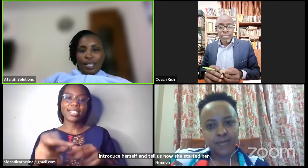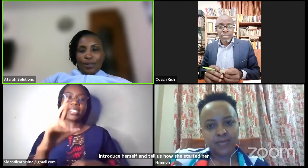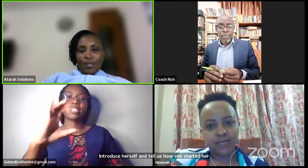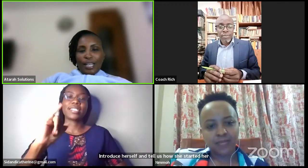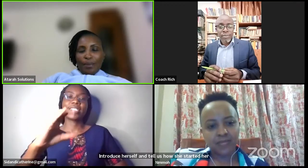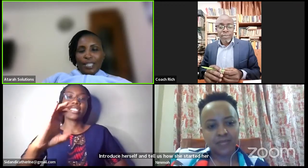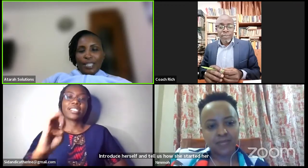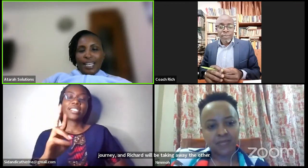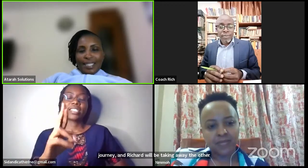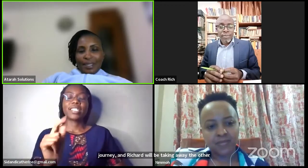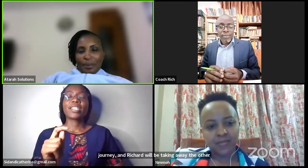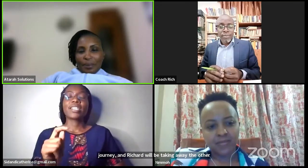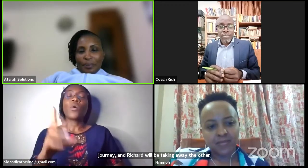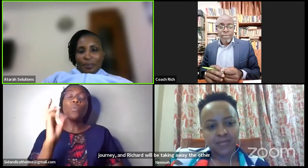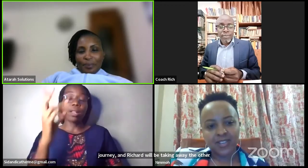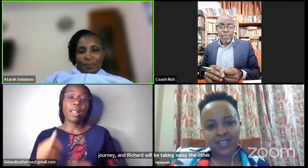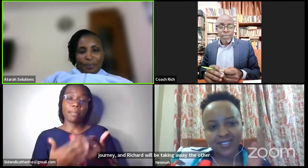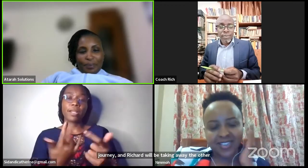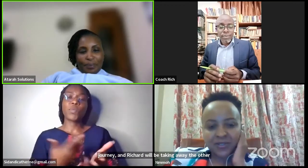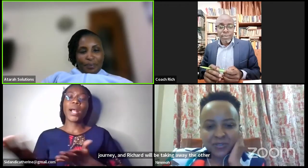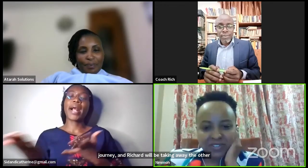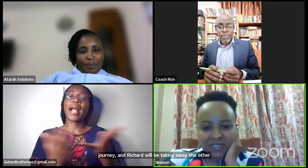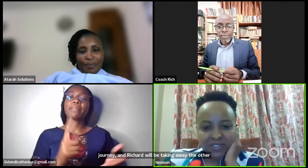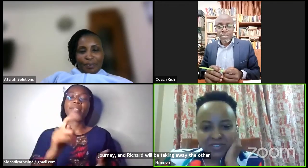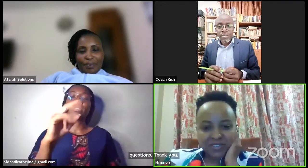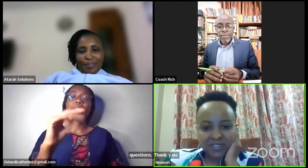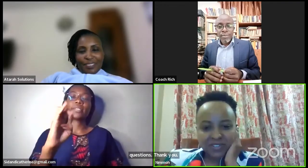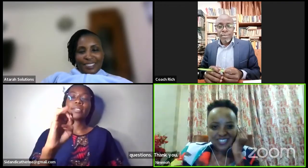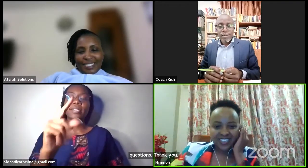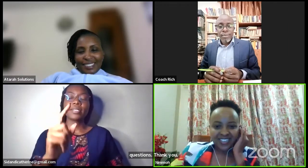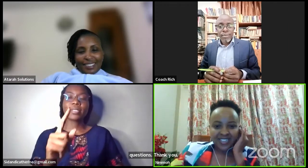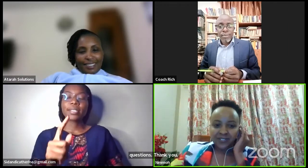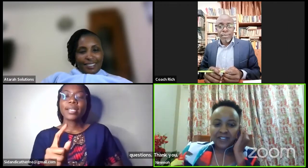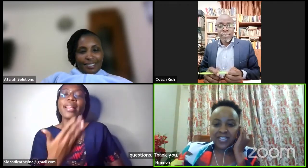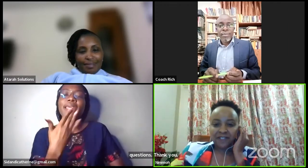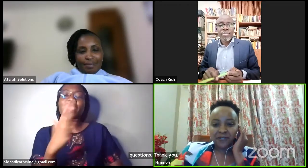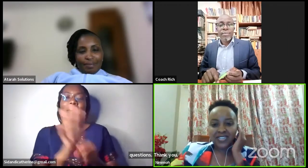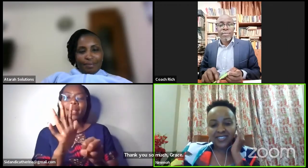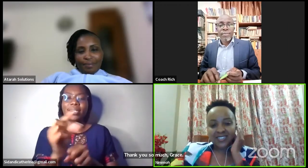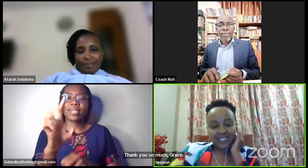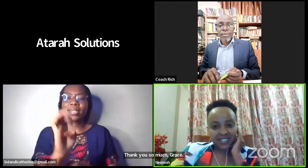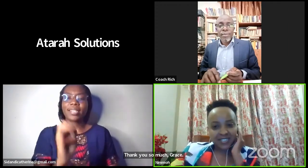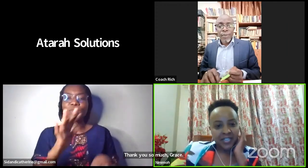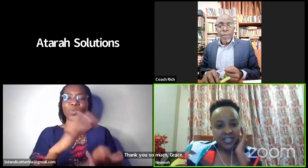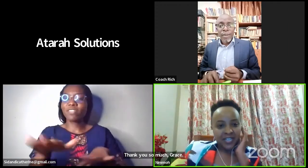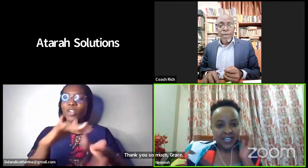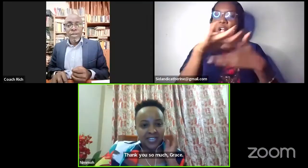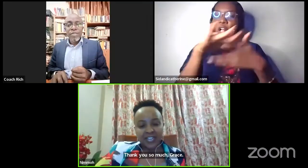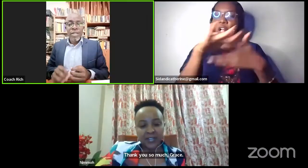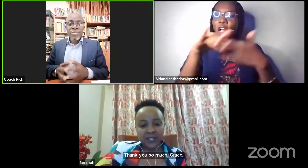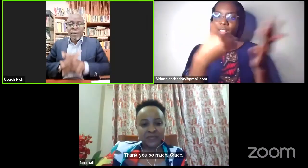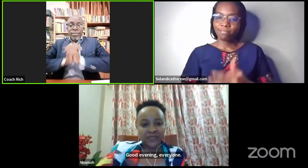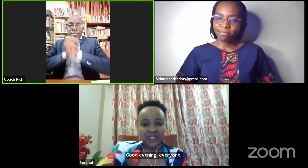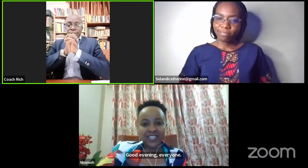questions. Thank you. Karibu sana, Linnet. Thank you so much, Grace. Good evening, everyone.